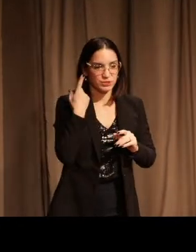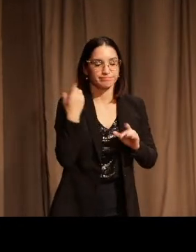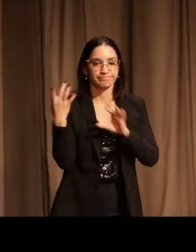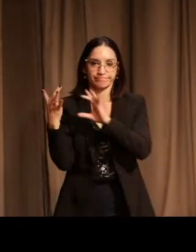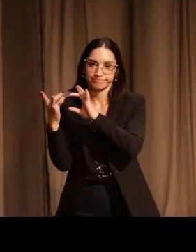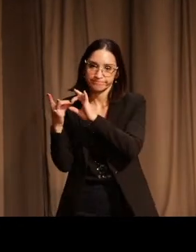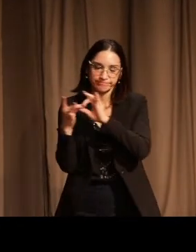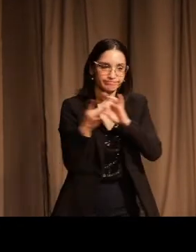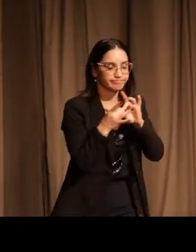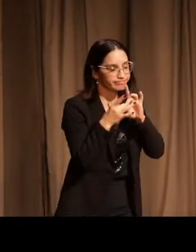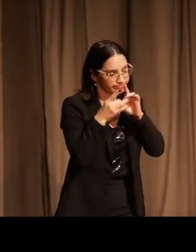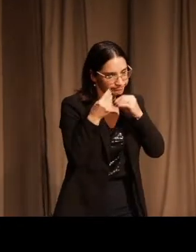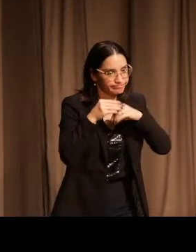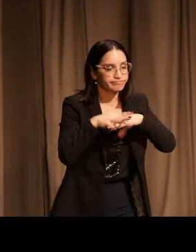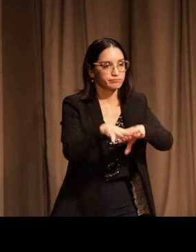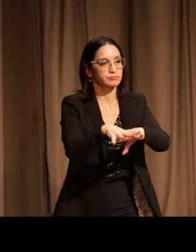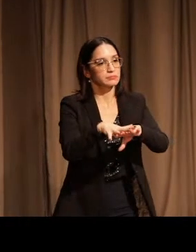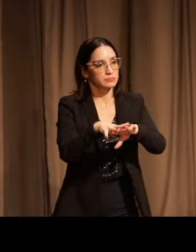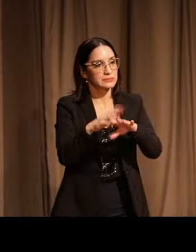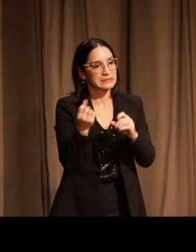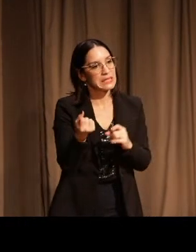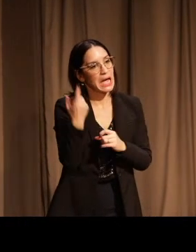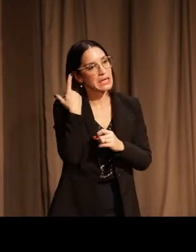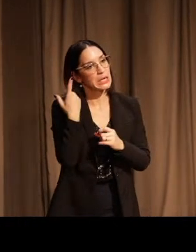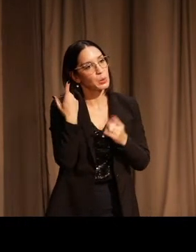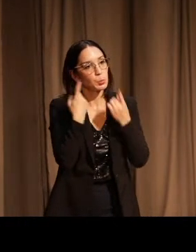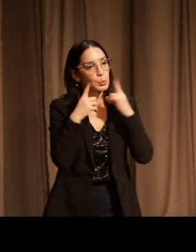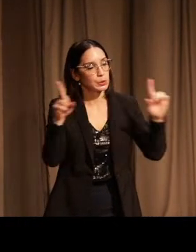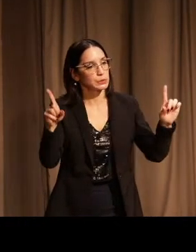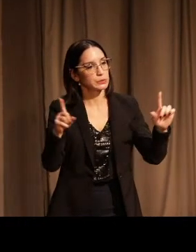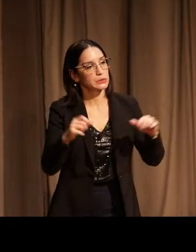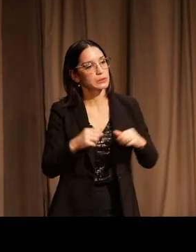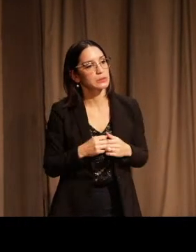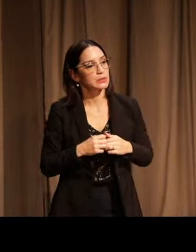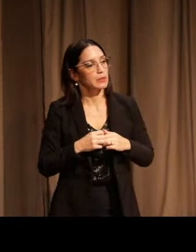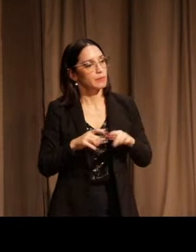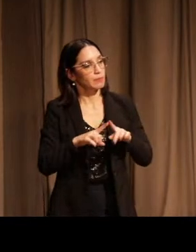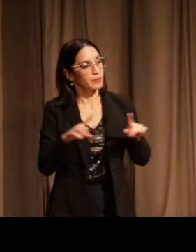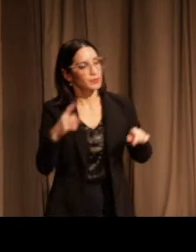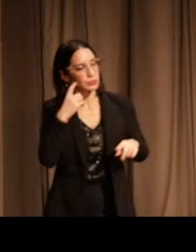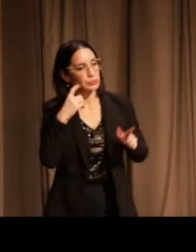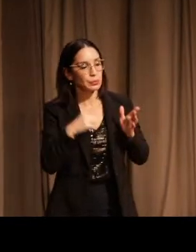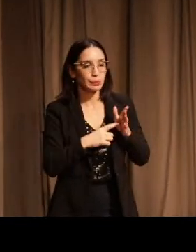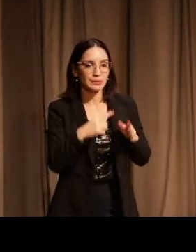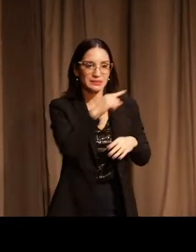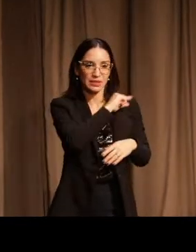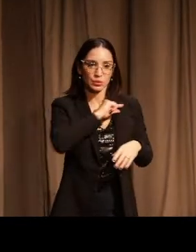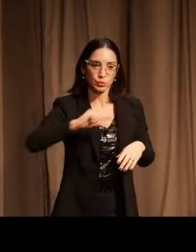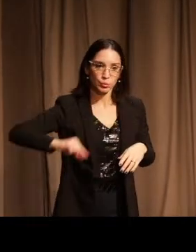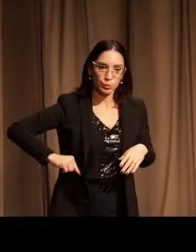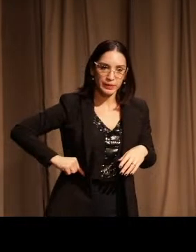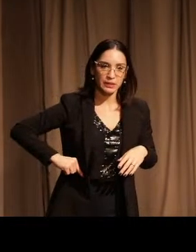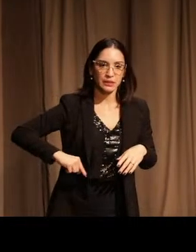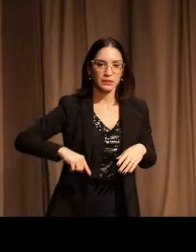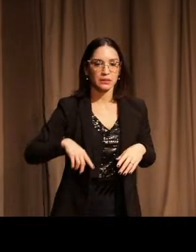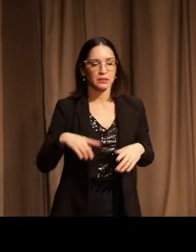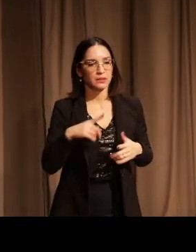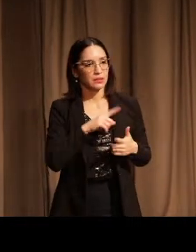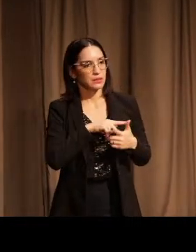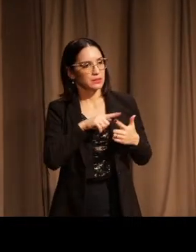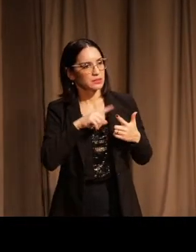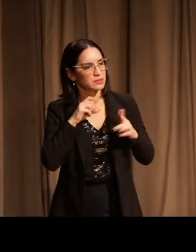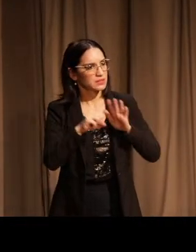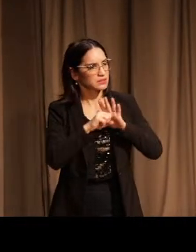all female friends of my social circle, with the exception of the Queen of Wands, who is the English